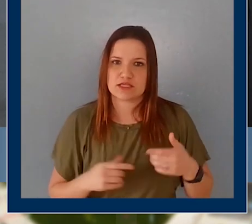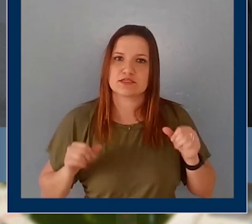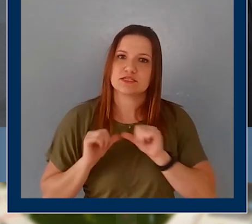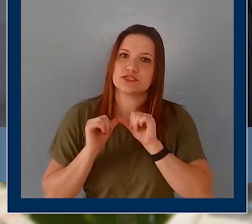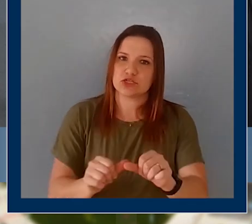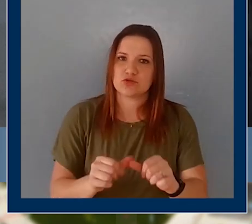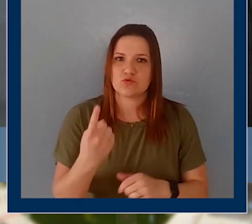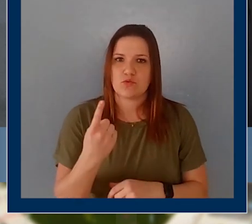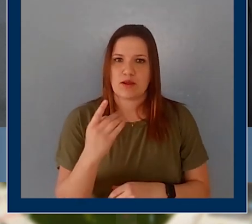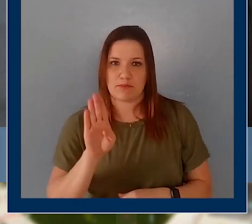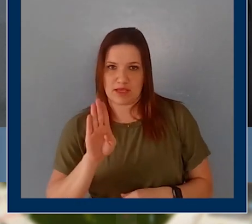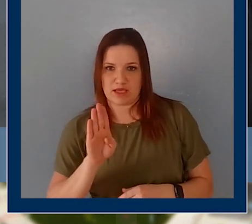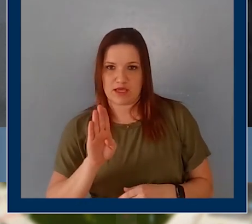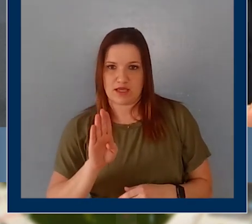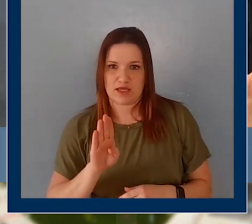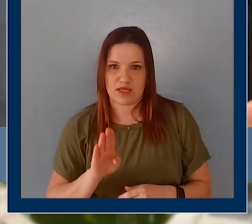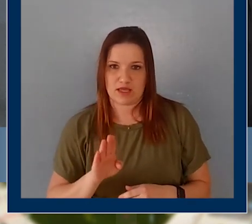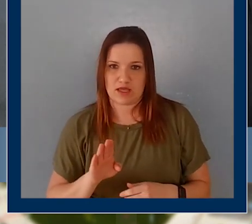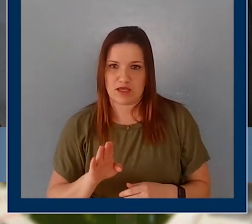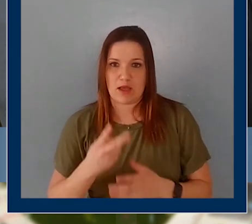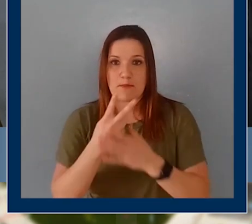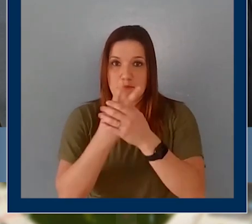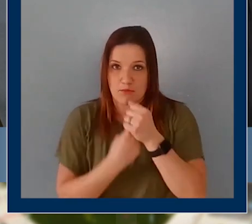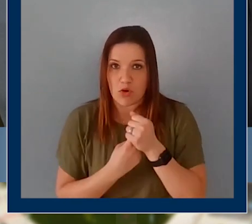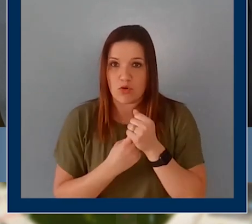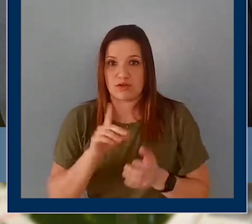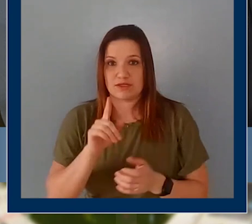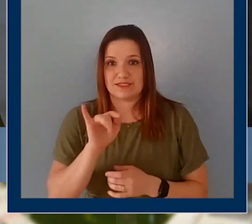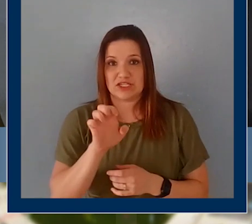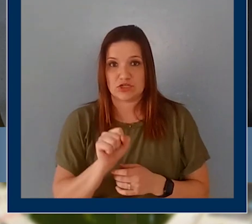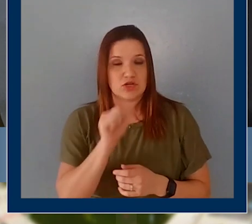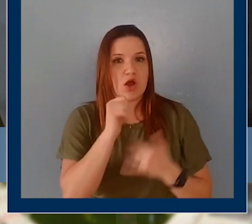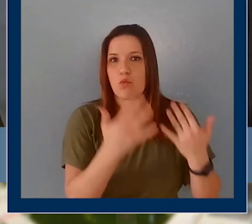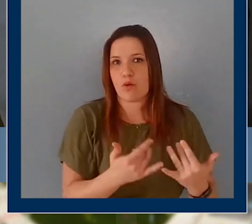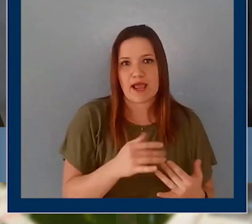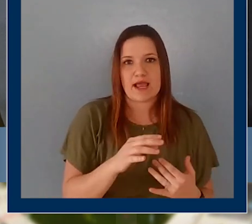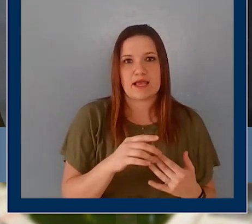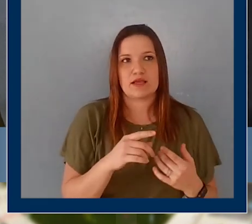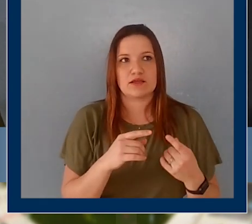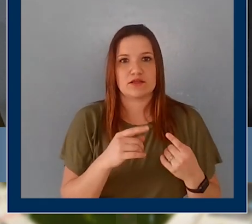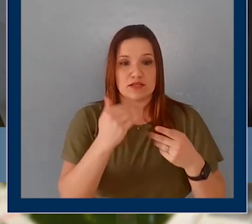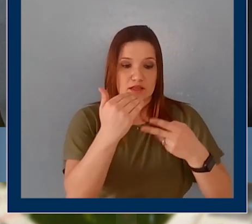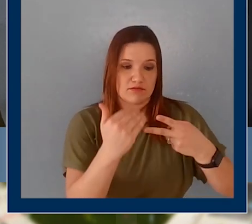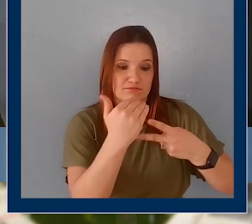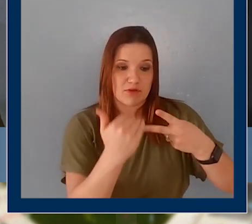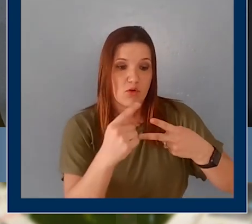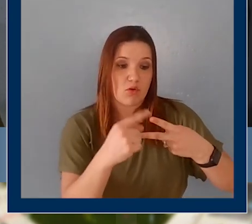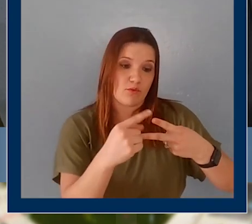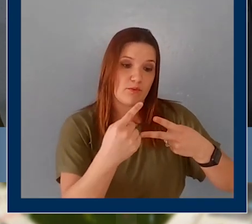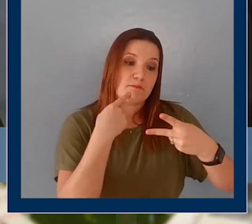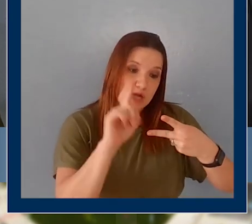hurry up and be done with phase 1A, which is pretty much almost completely covered, and let's move into